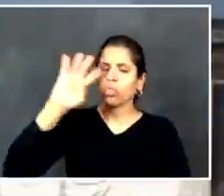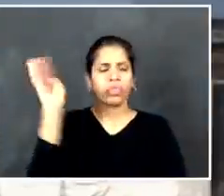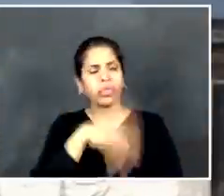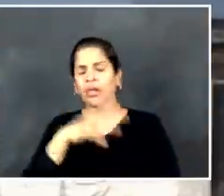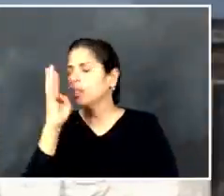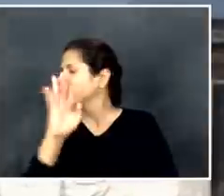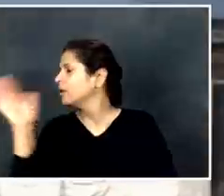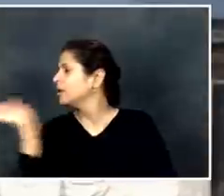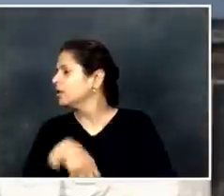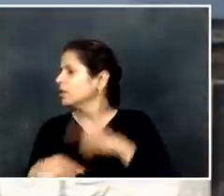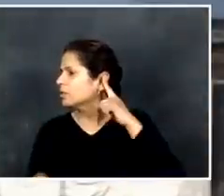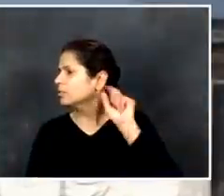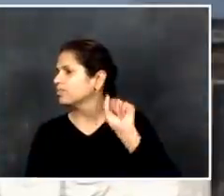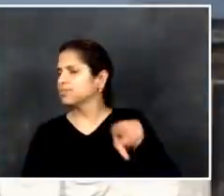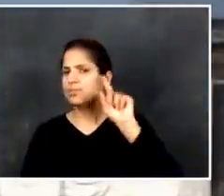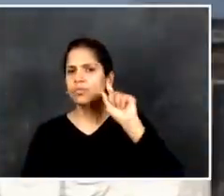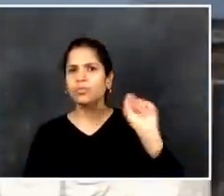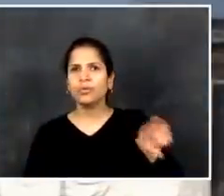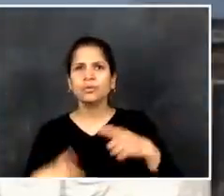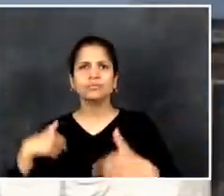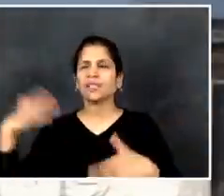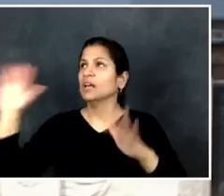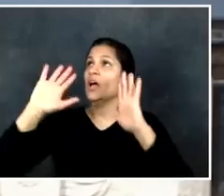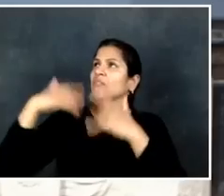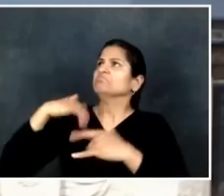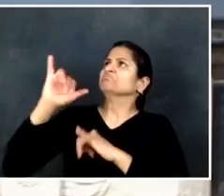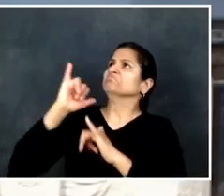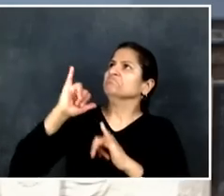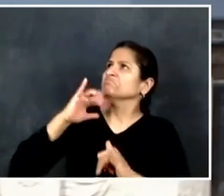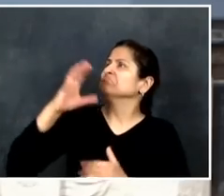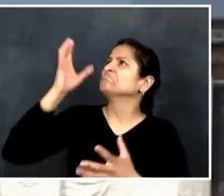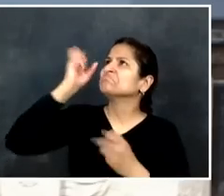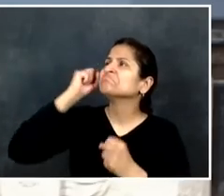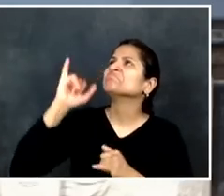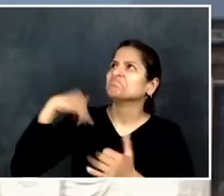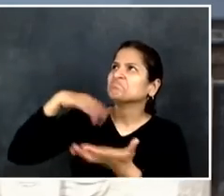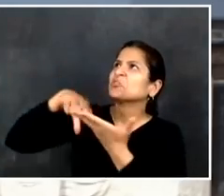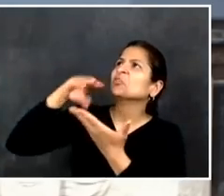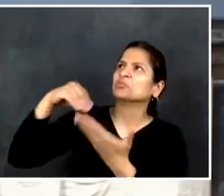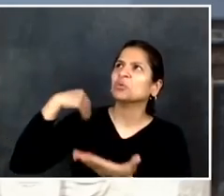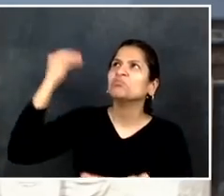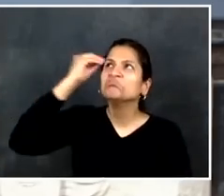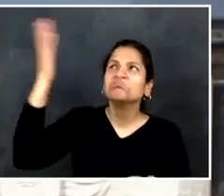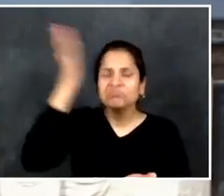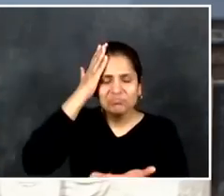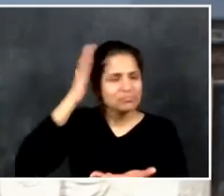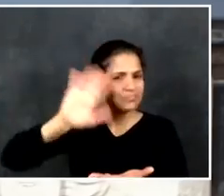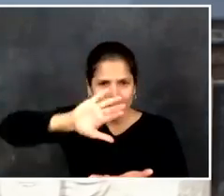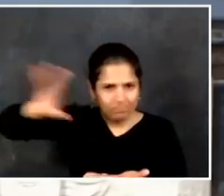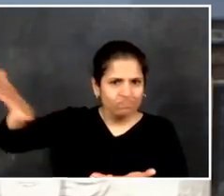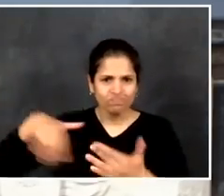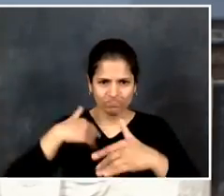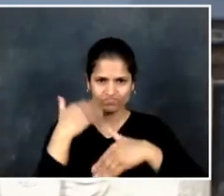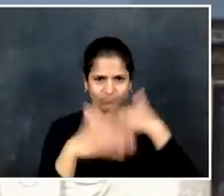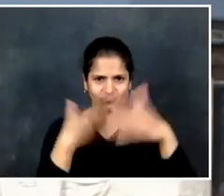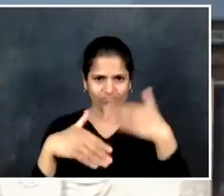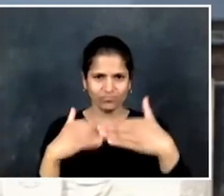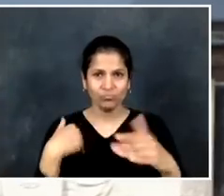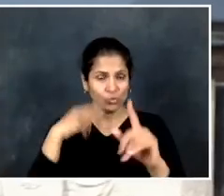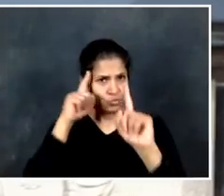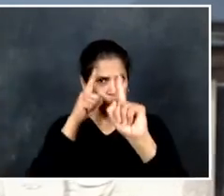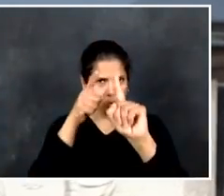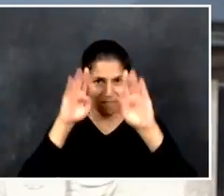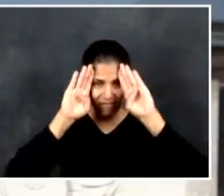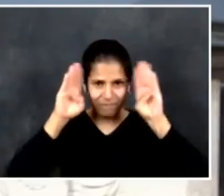we will build what we can build here. Again, that's my first preference, to have the production be right here and to make sure